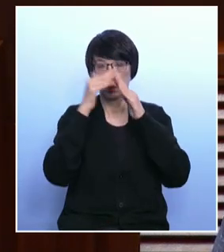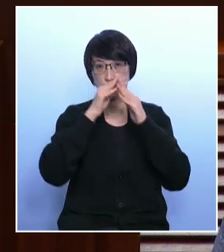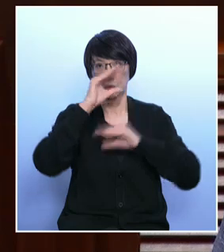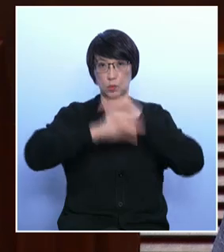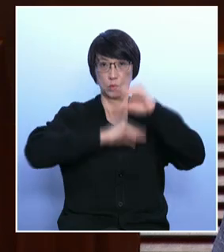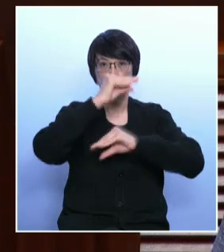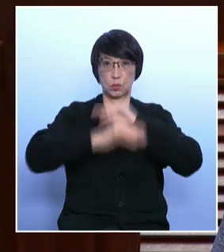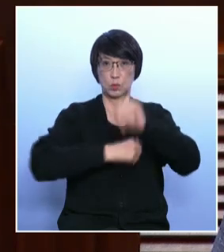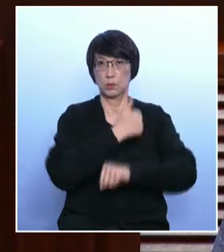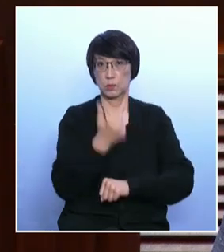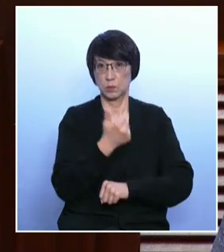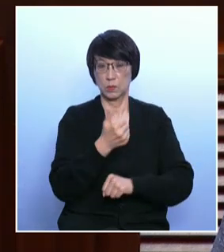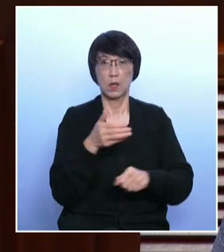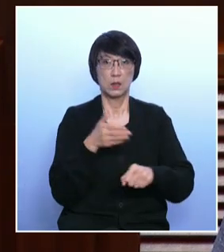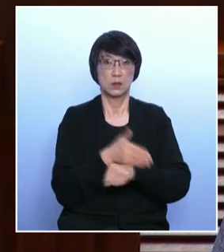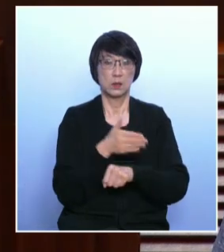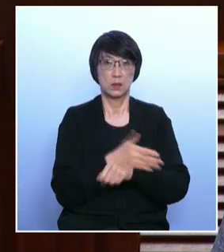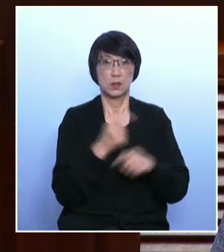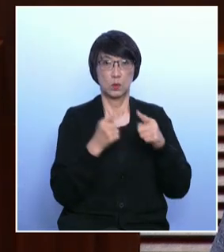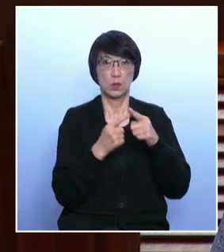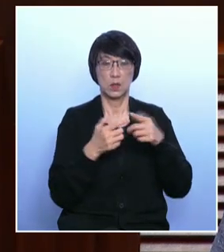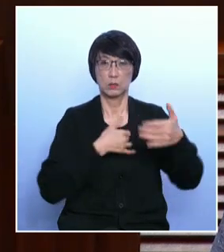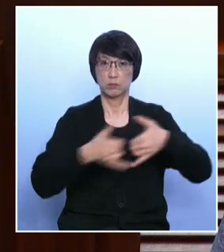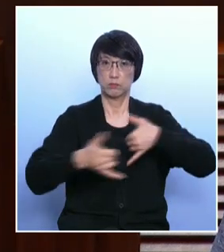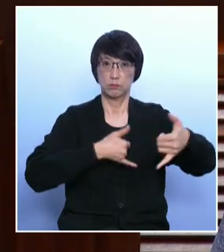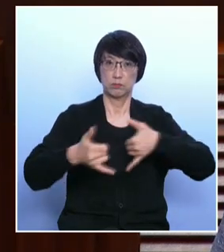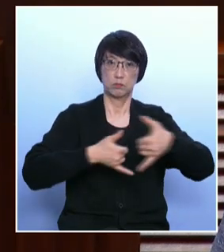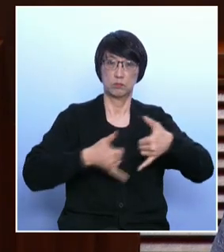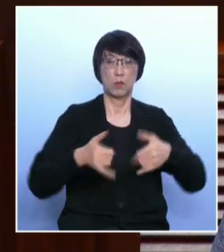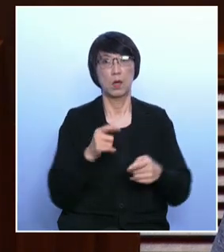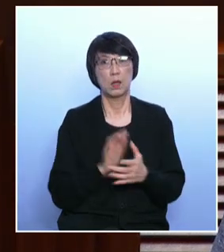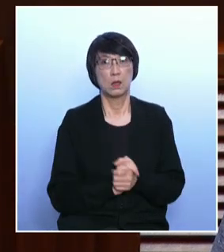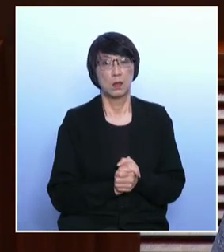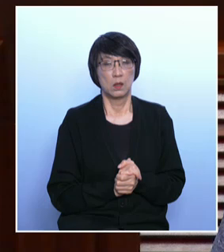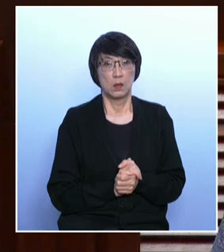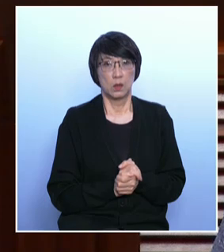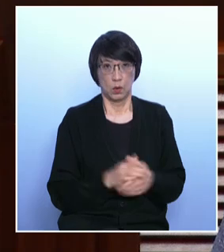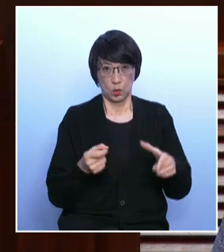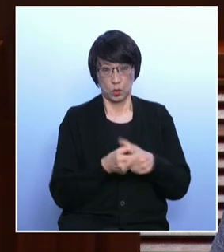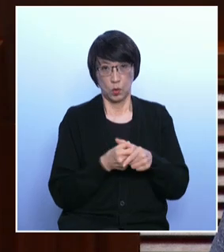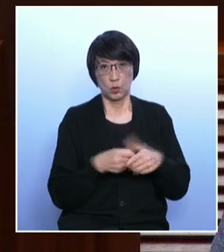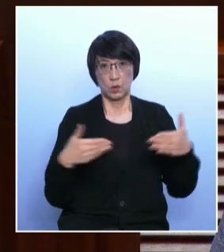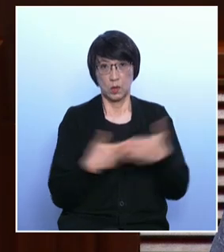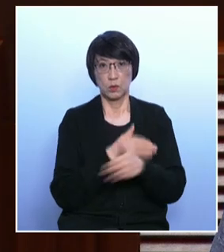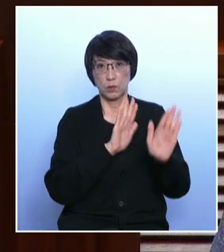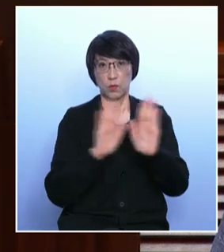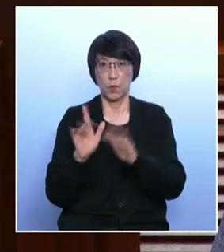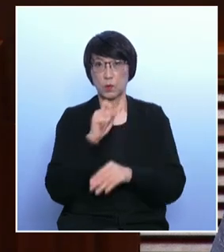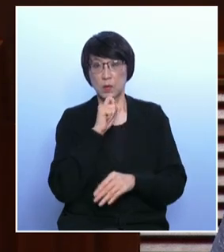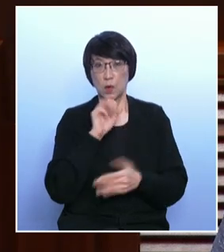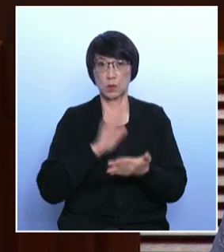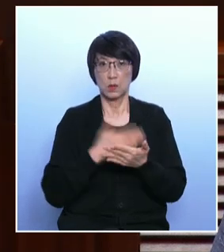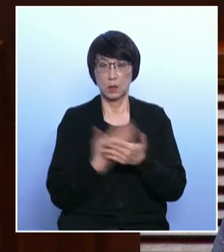Transportation is very important. Queen Mary Hospital has been redeveloped. There will be a lot of footfall as a